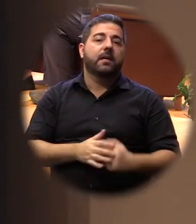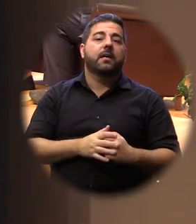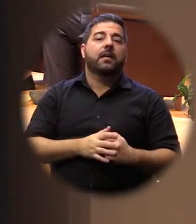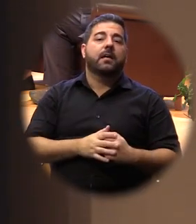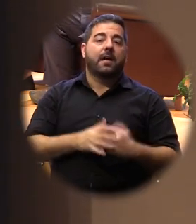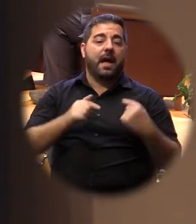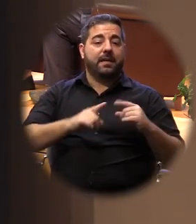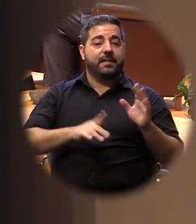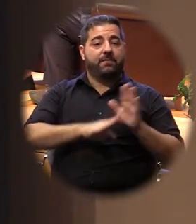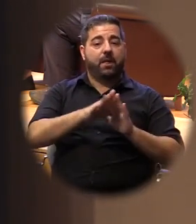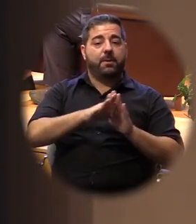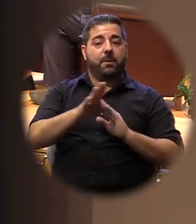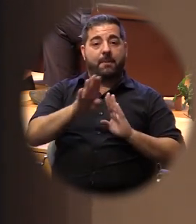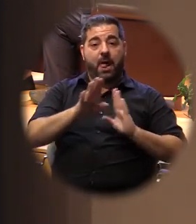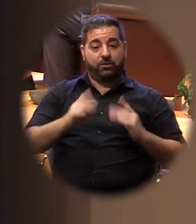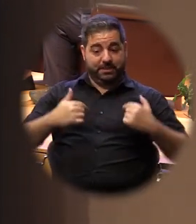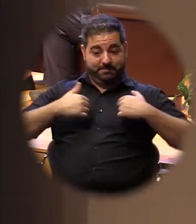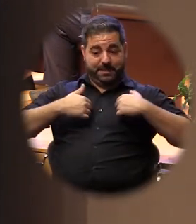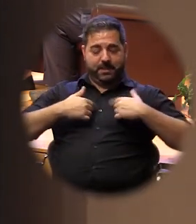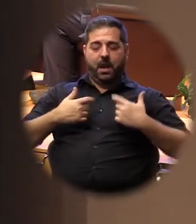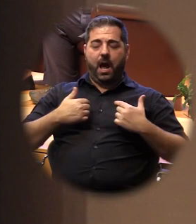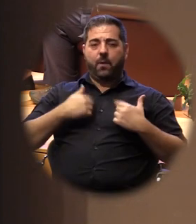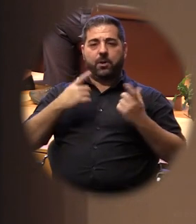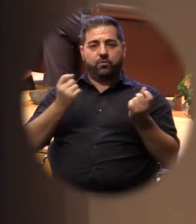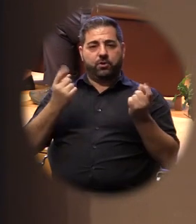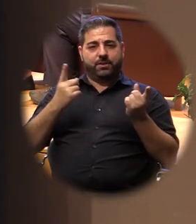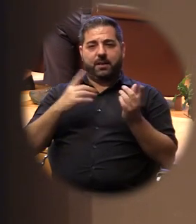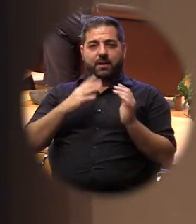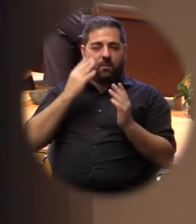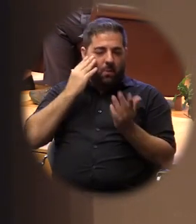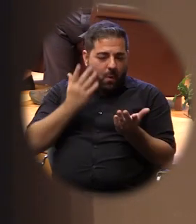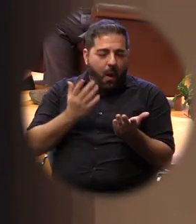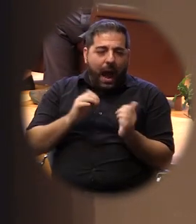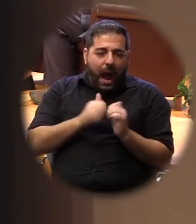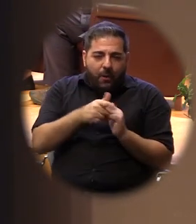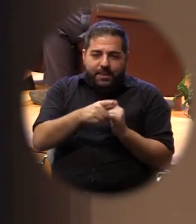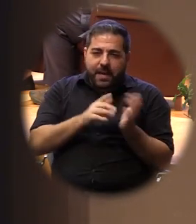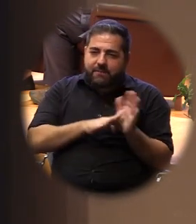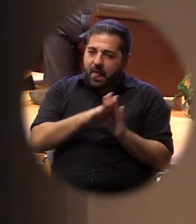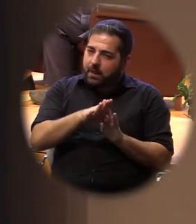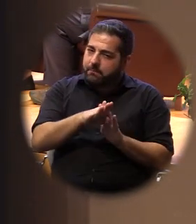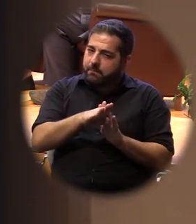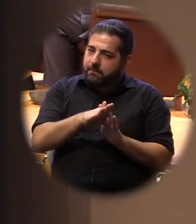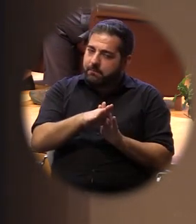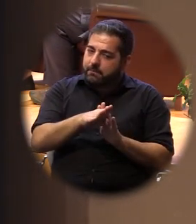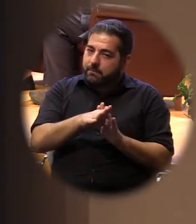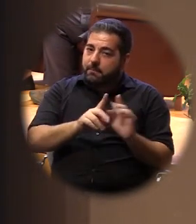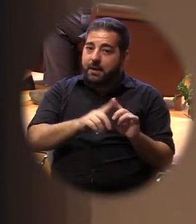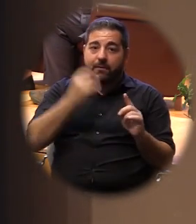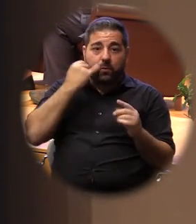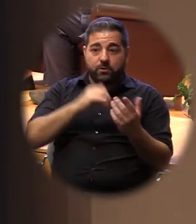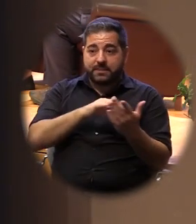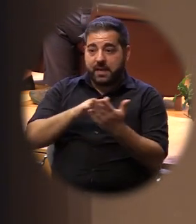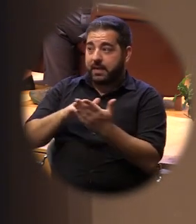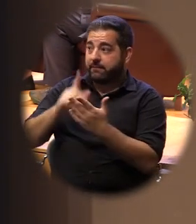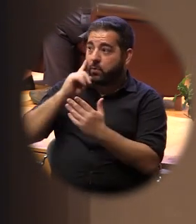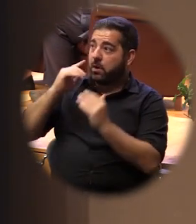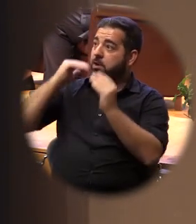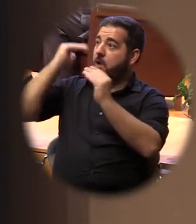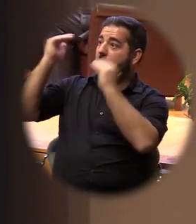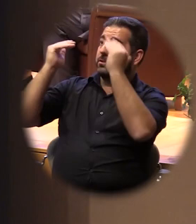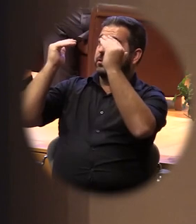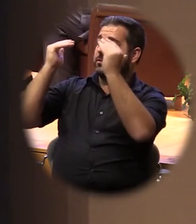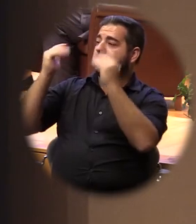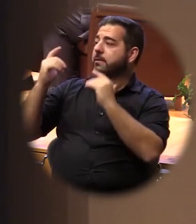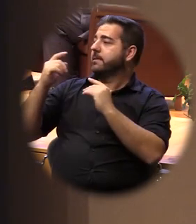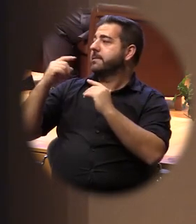as a developmental biologist, I want to know, of course, how it develops. But if we want to study it in adults,